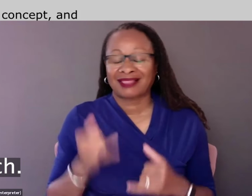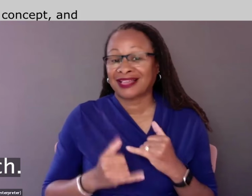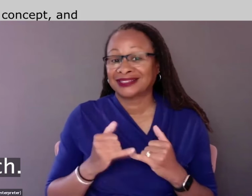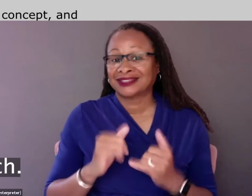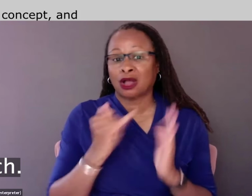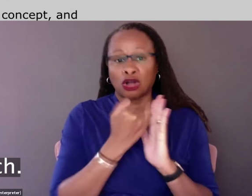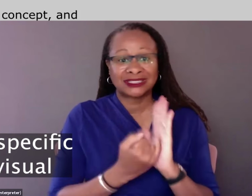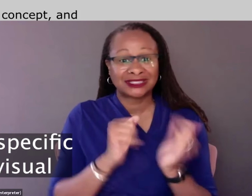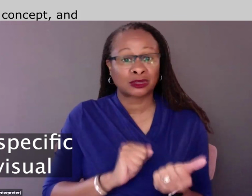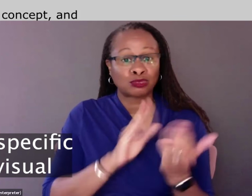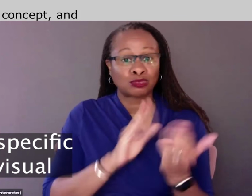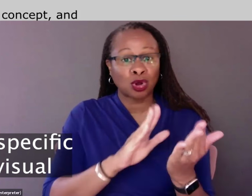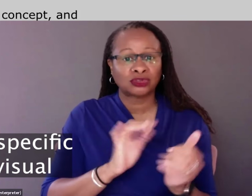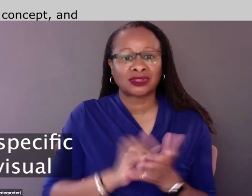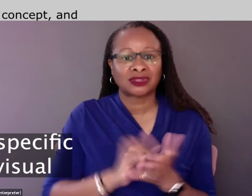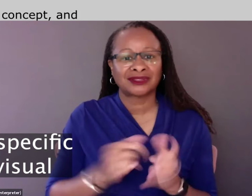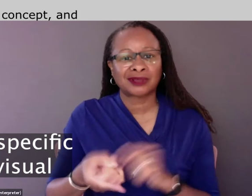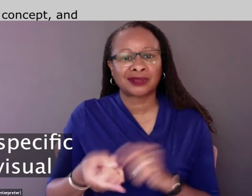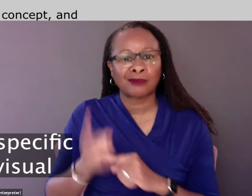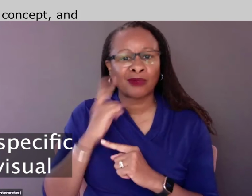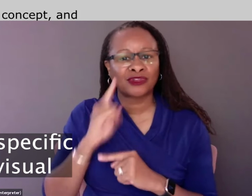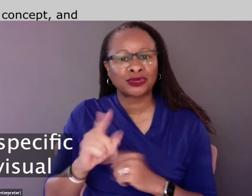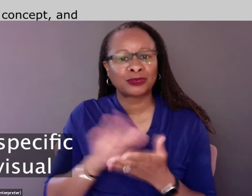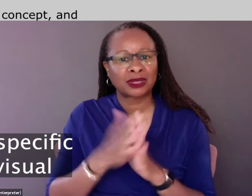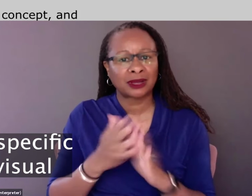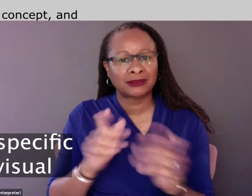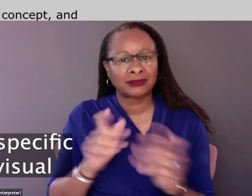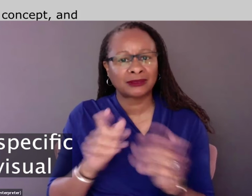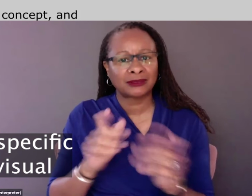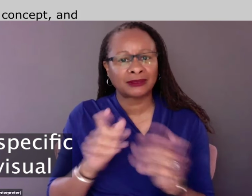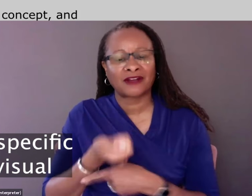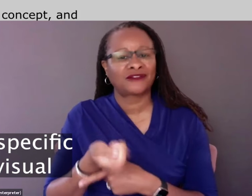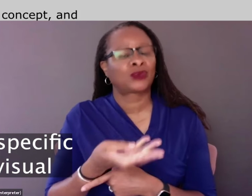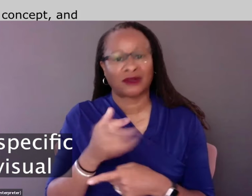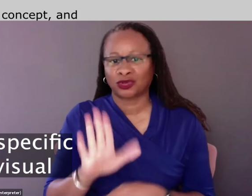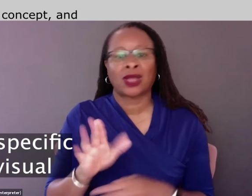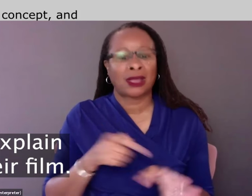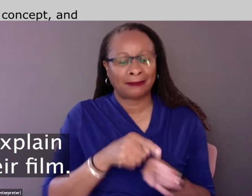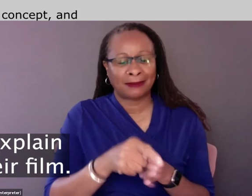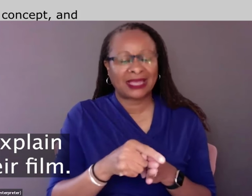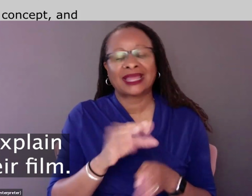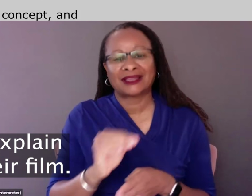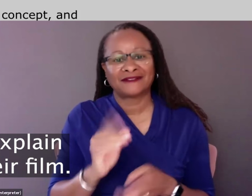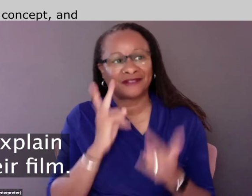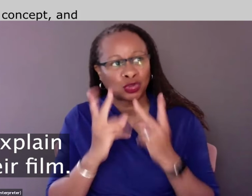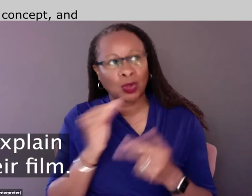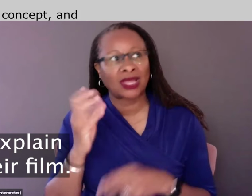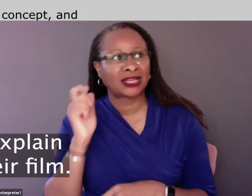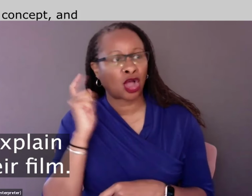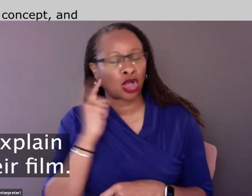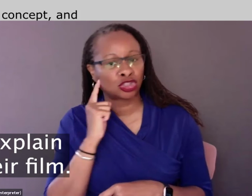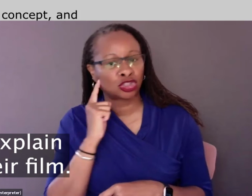artistic approach. This is a moment for you to get specific on just a couple of your main visual and auditory